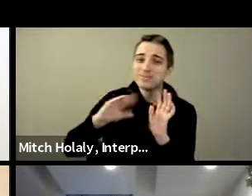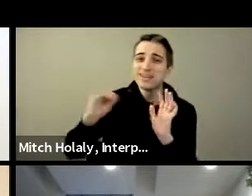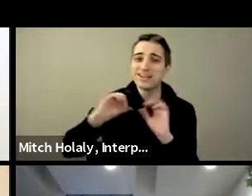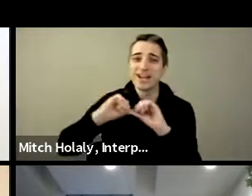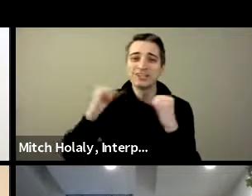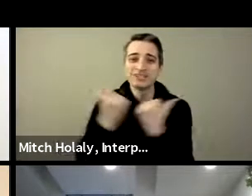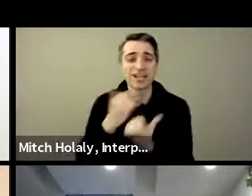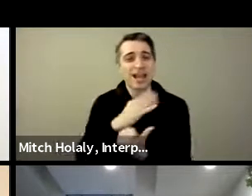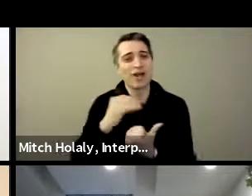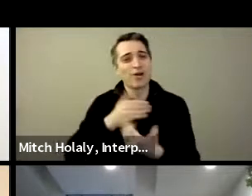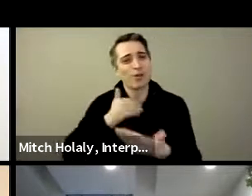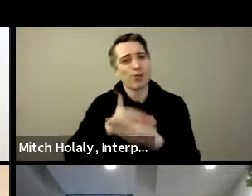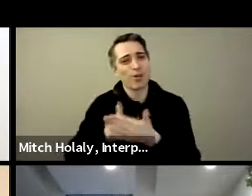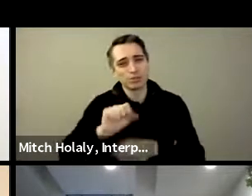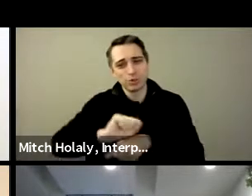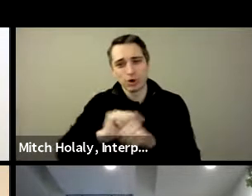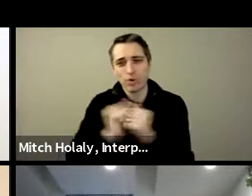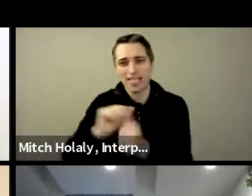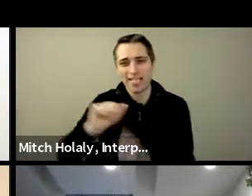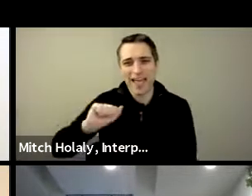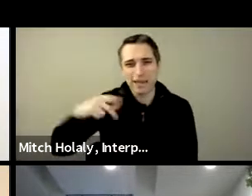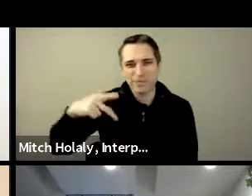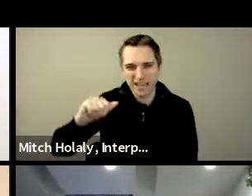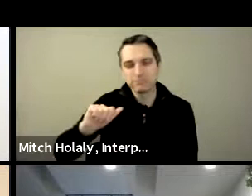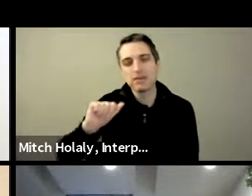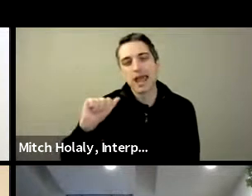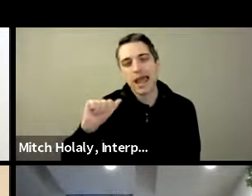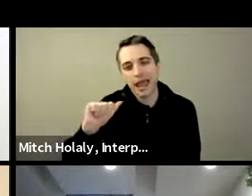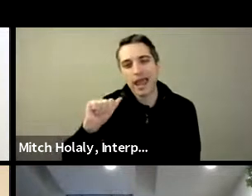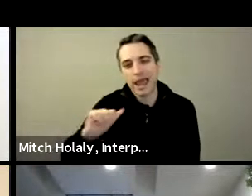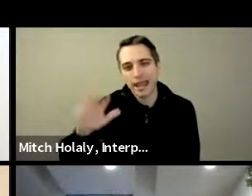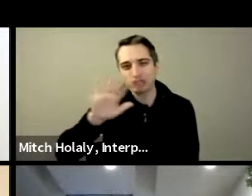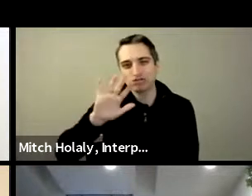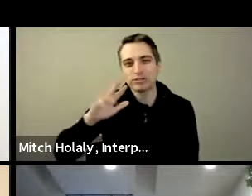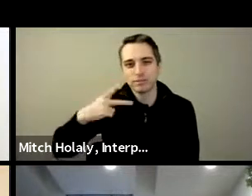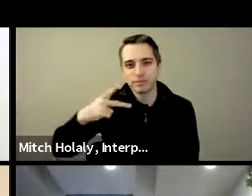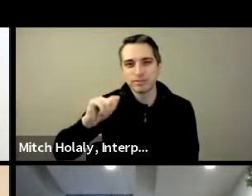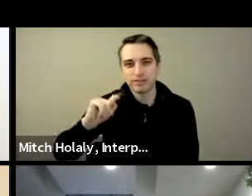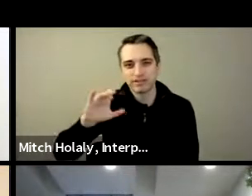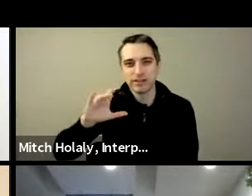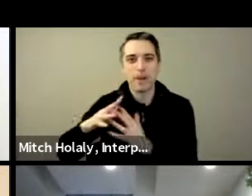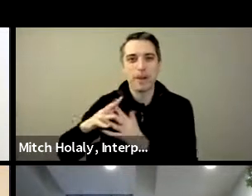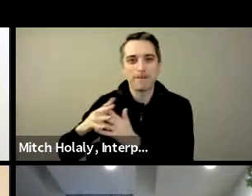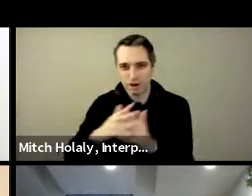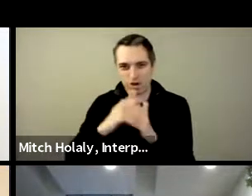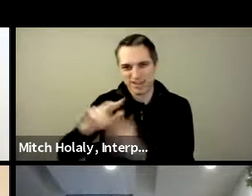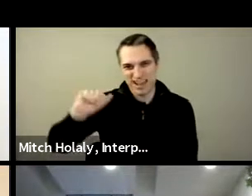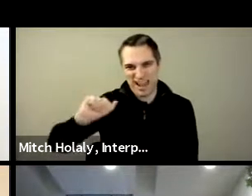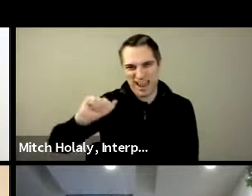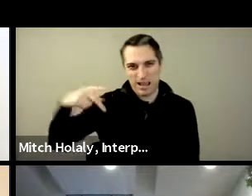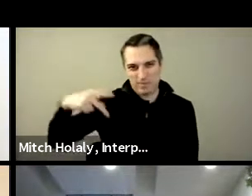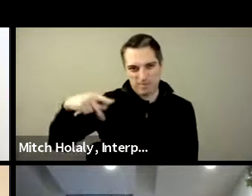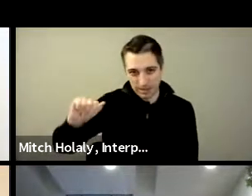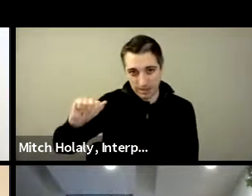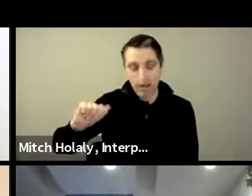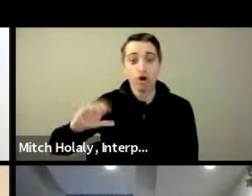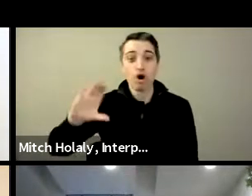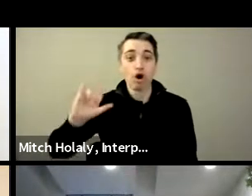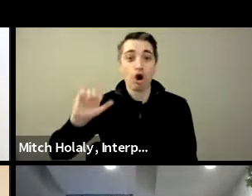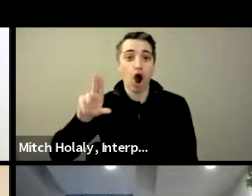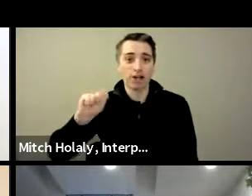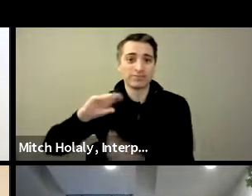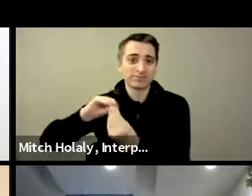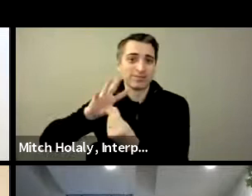work with the APA, or Asian Pacific American Caucus, as part of the Michigan Legislature.